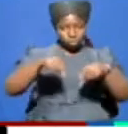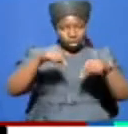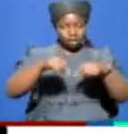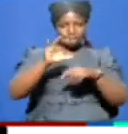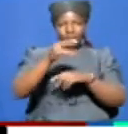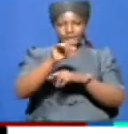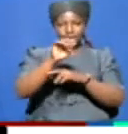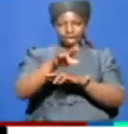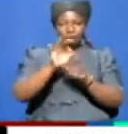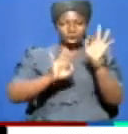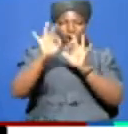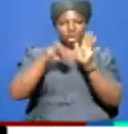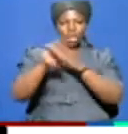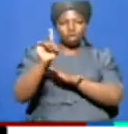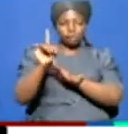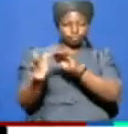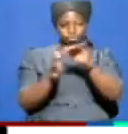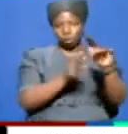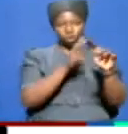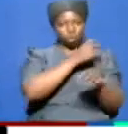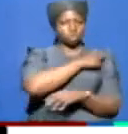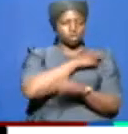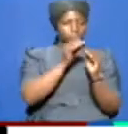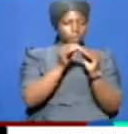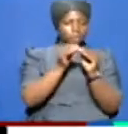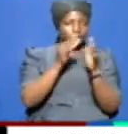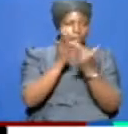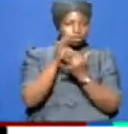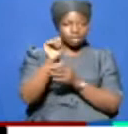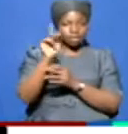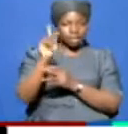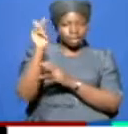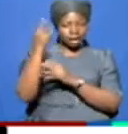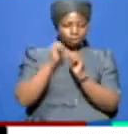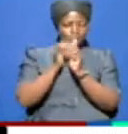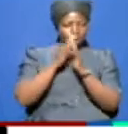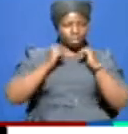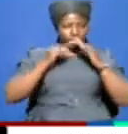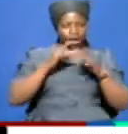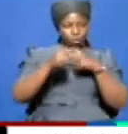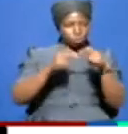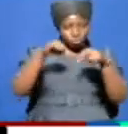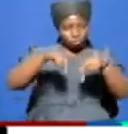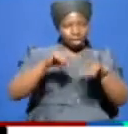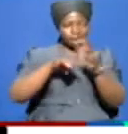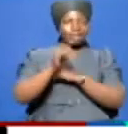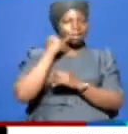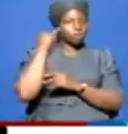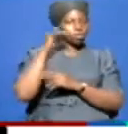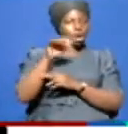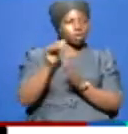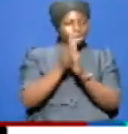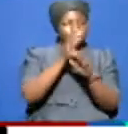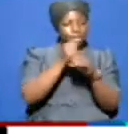consultative meetings between Athletics Kenya and athletes all over the country continue today in Nakuru County, with stakeholders urging for more